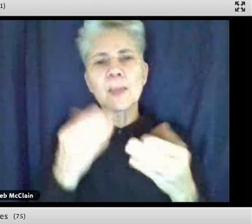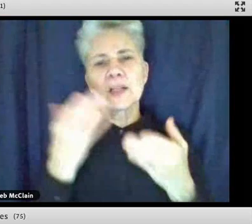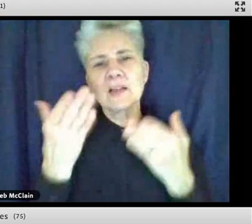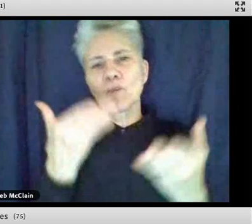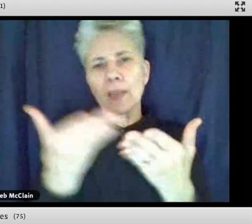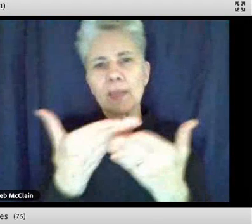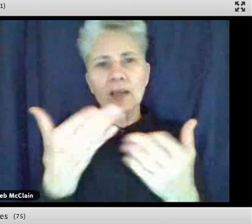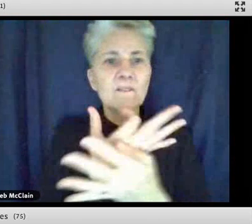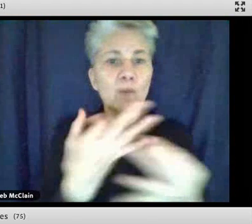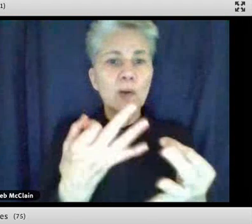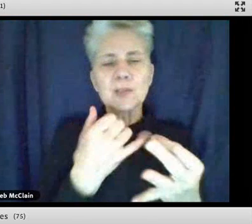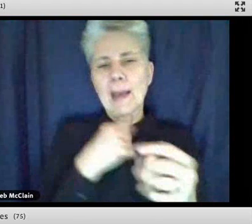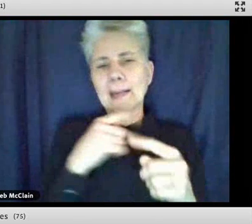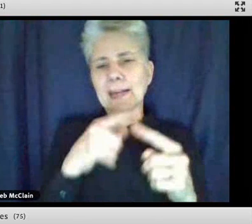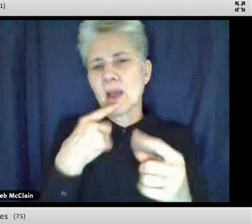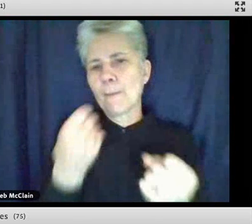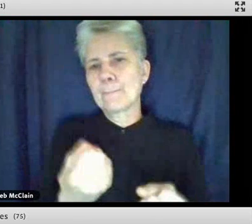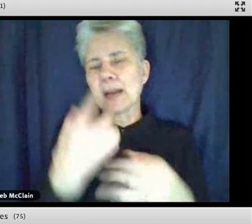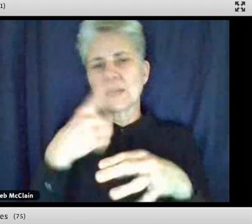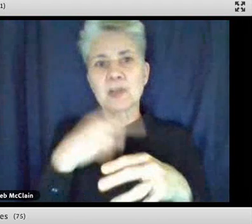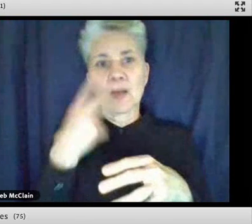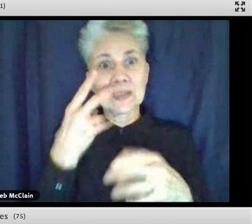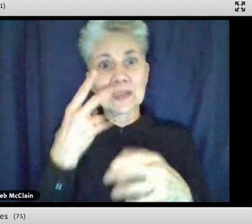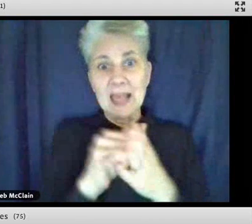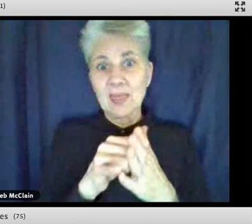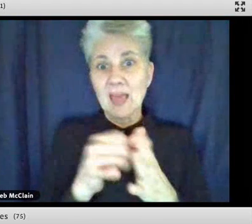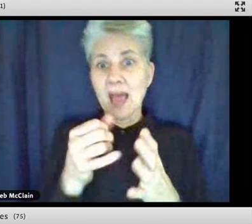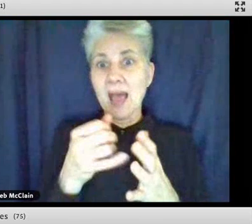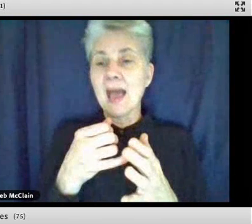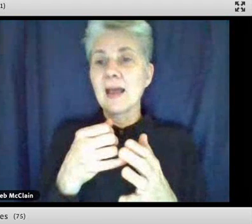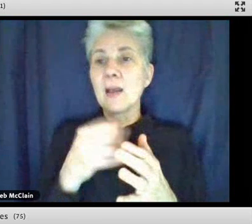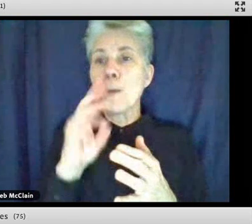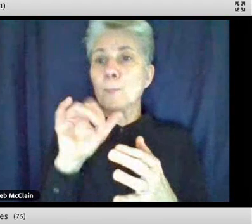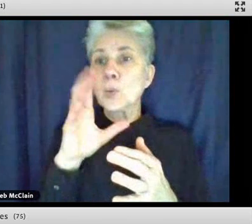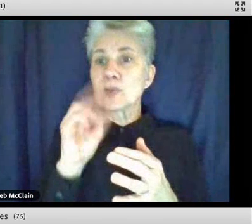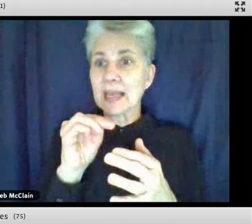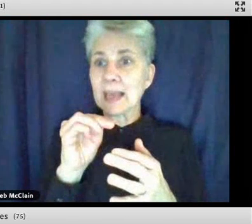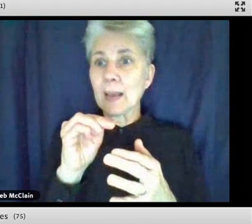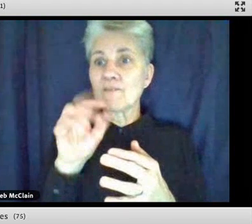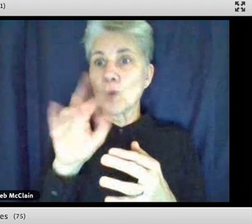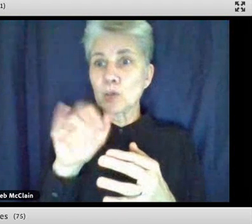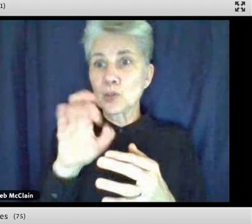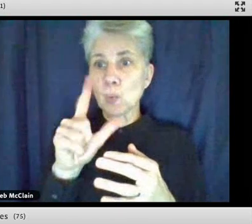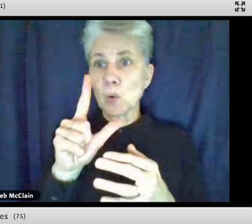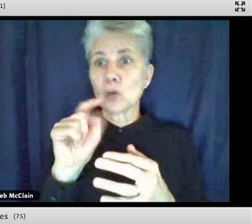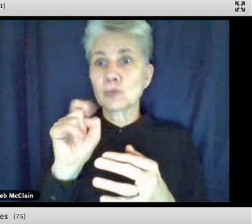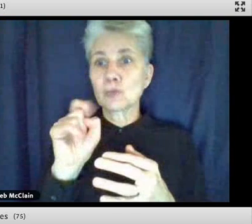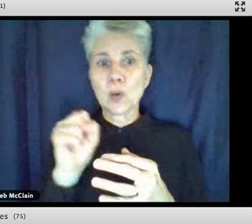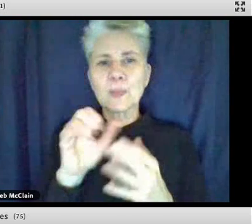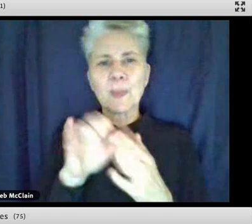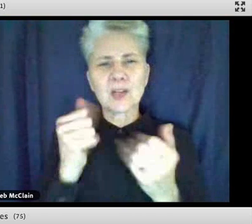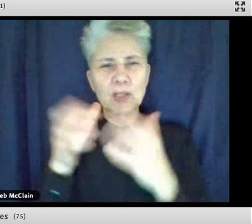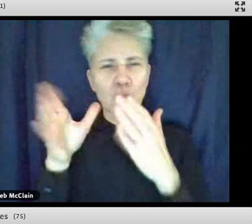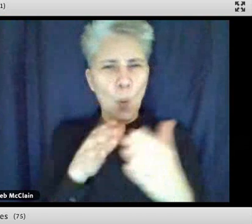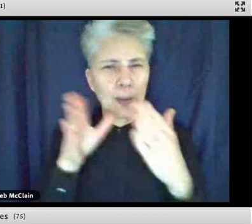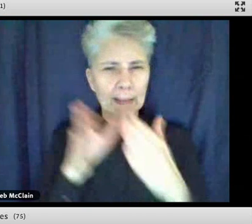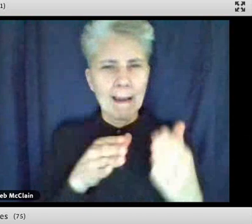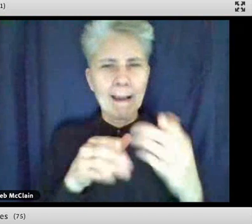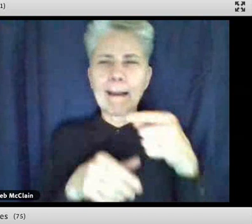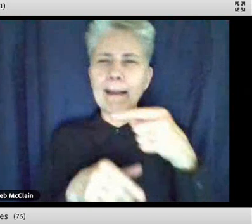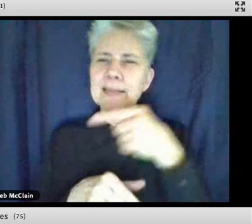seen that 12 museum virtual tours post come through, but this tries to organize it kind of all in one place. And so if you have a suggestion